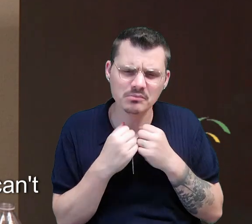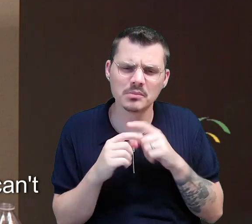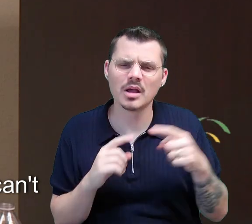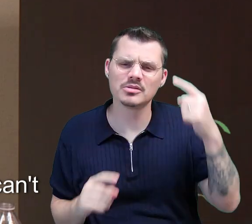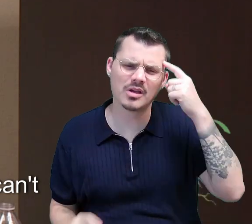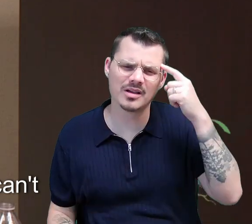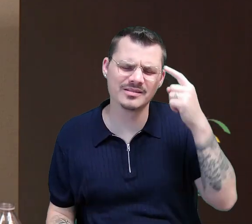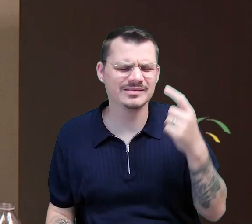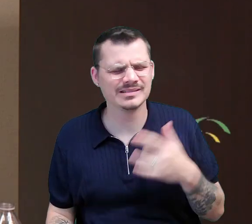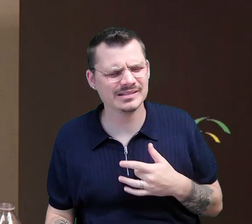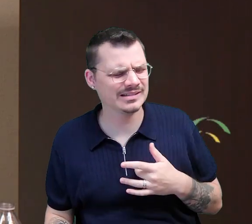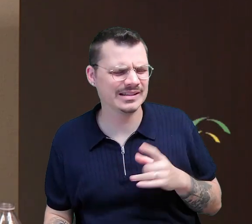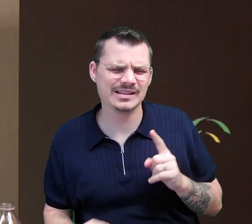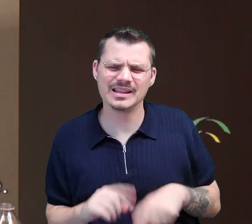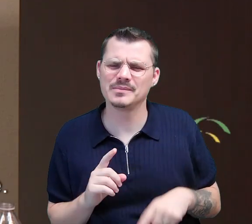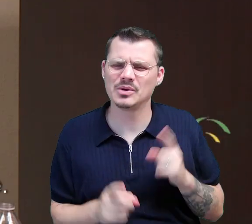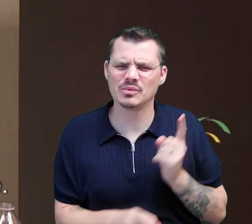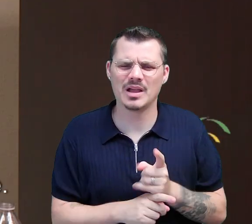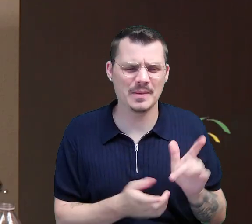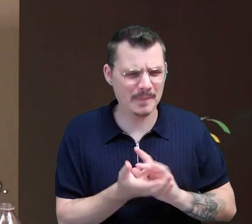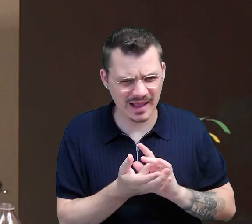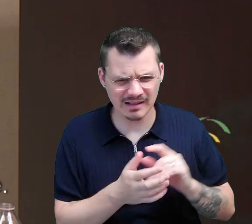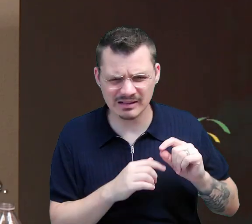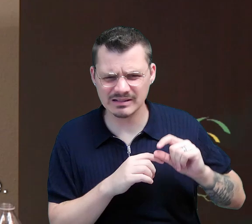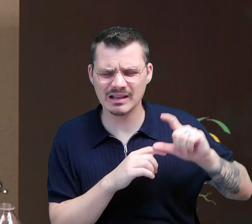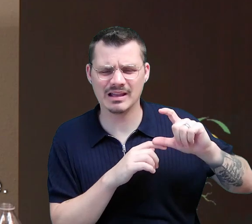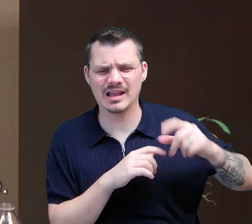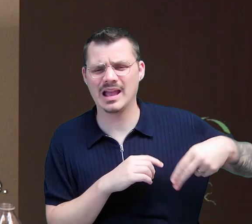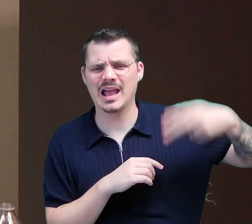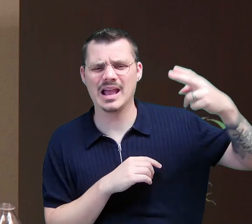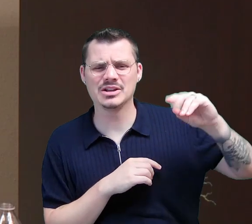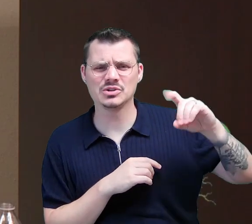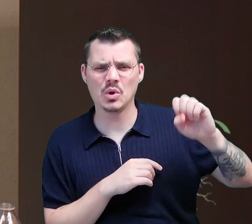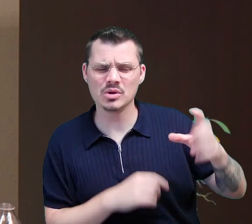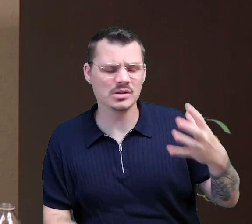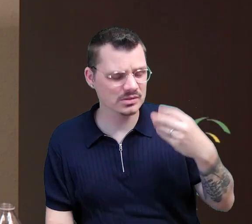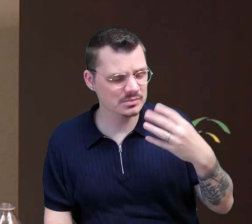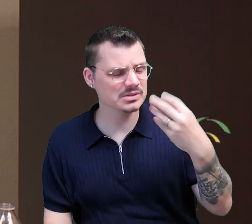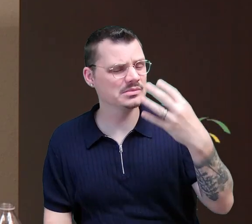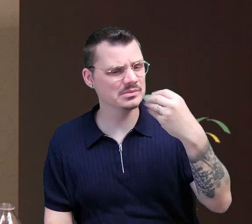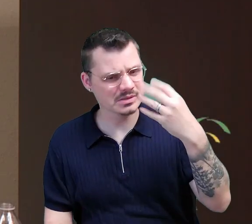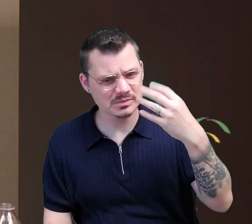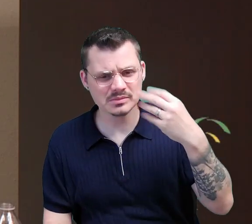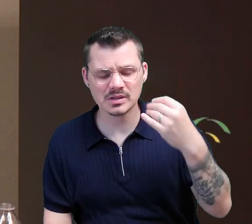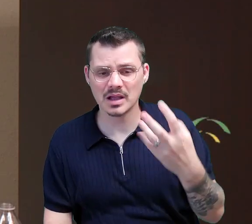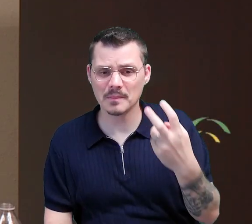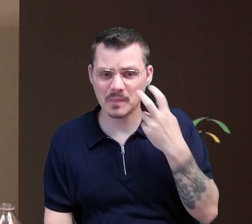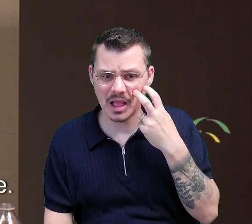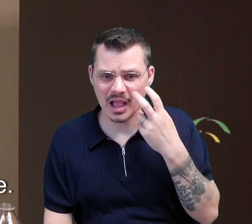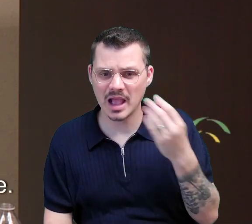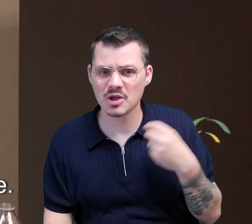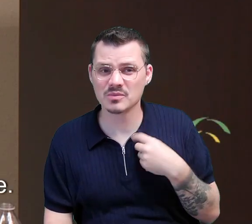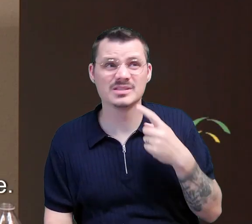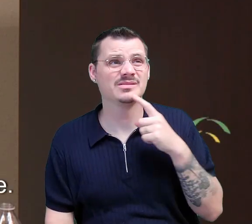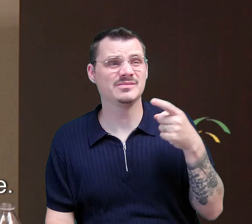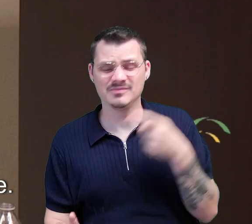and thought, this can't be right. This medicine is such a high dose. She's sleeping a lot. She's blind, and we